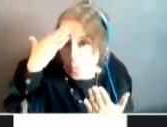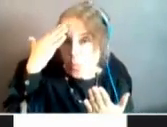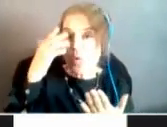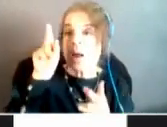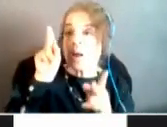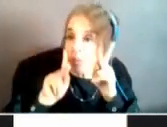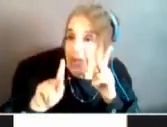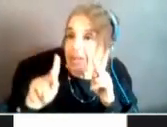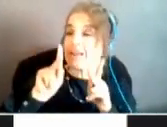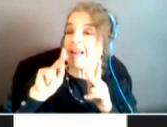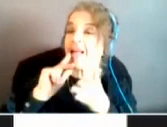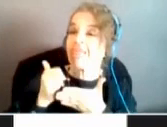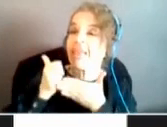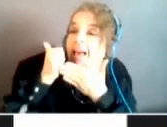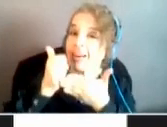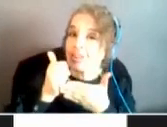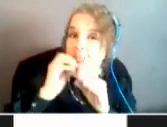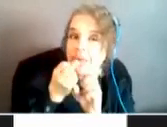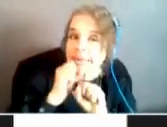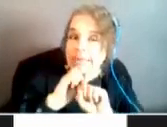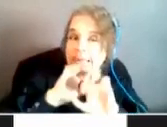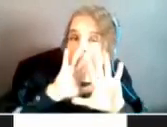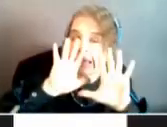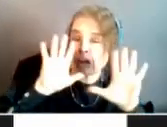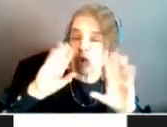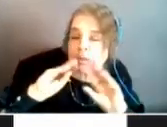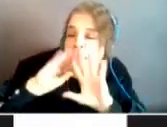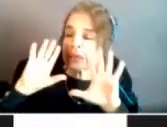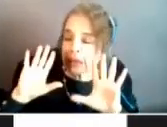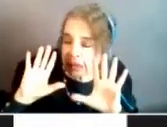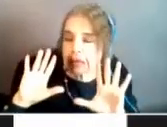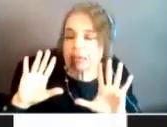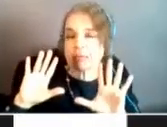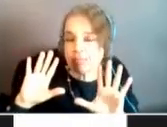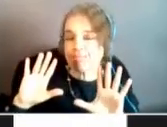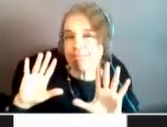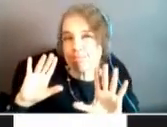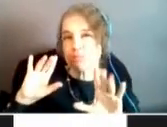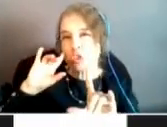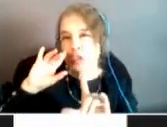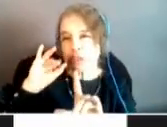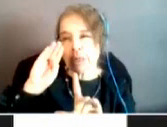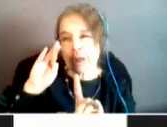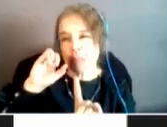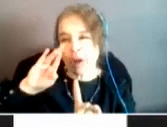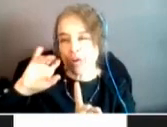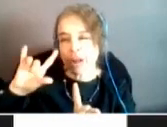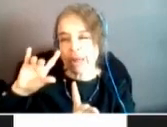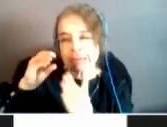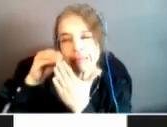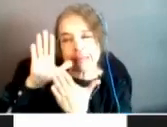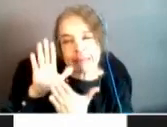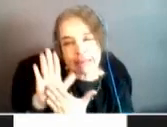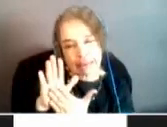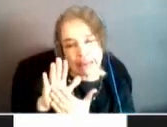that people are helped, they make that clear, but it's getting the, you know, empirical data that has